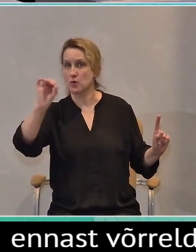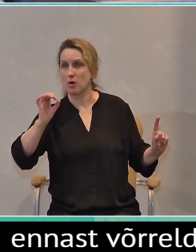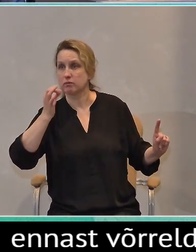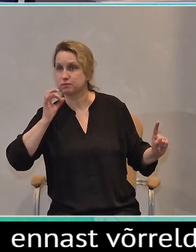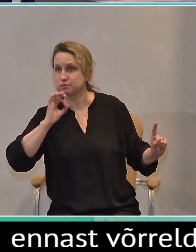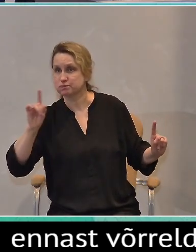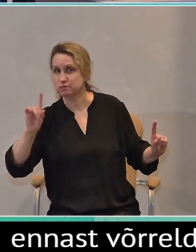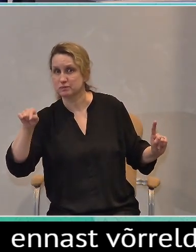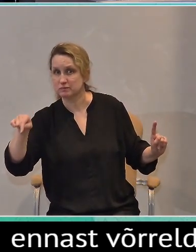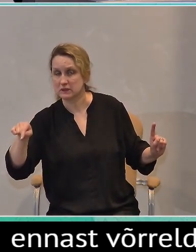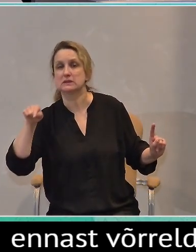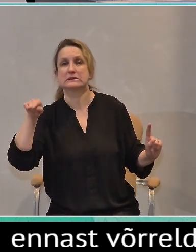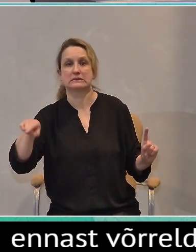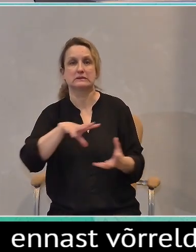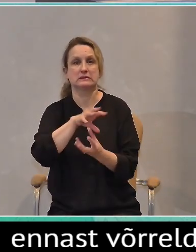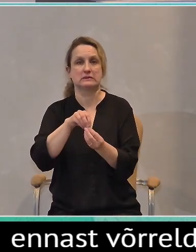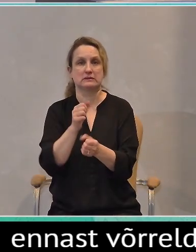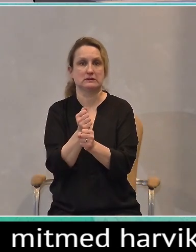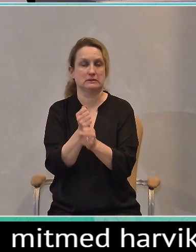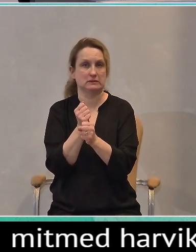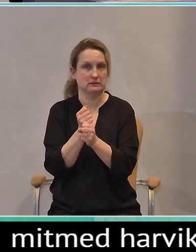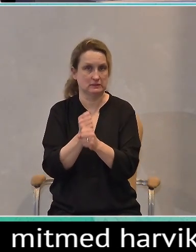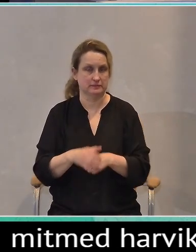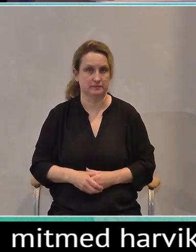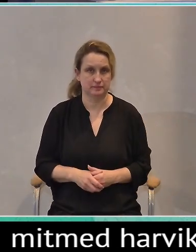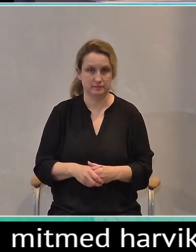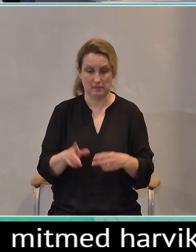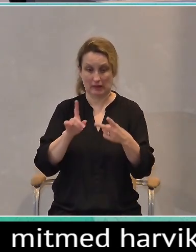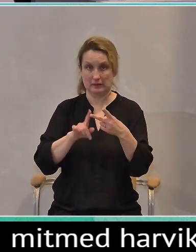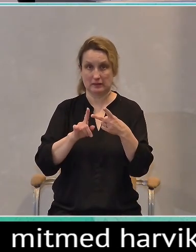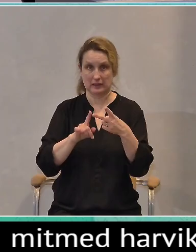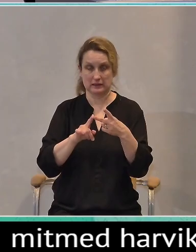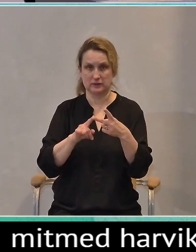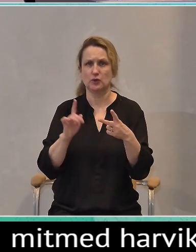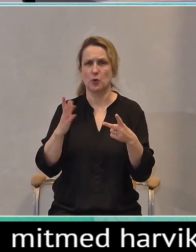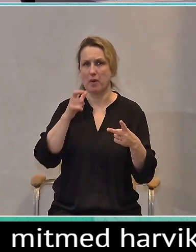as compared to the rest of the EU.